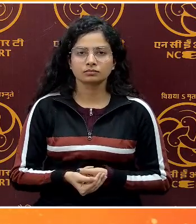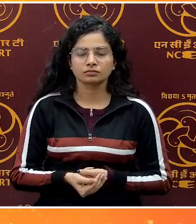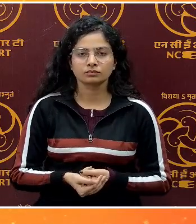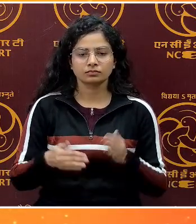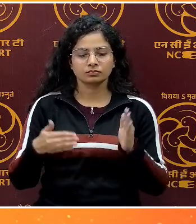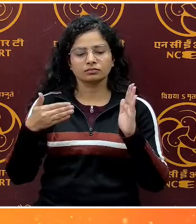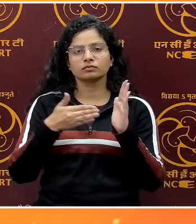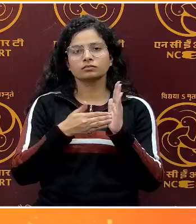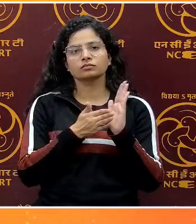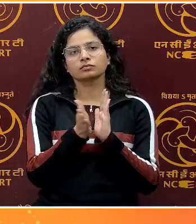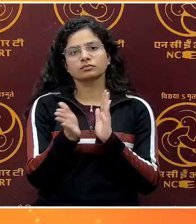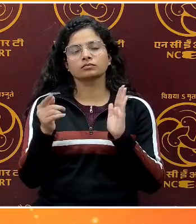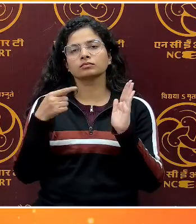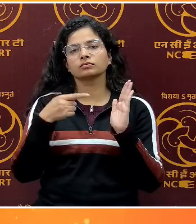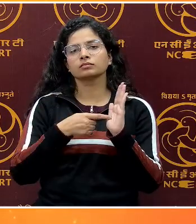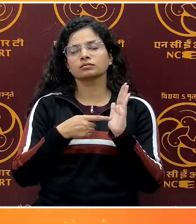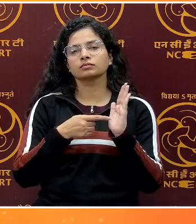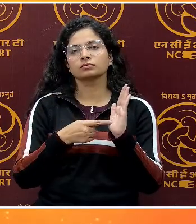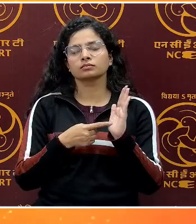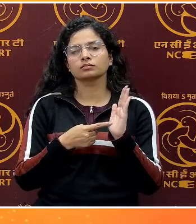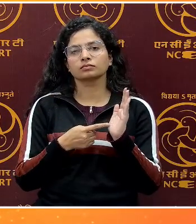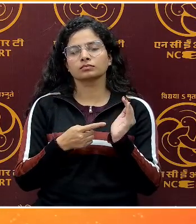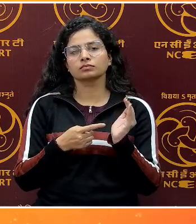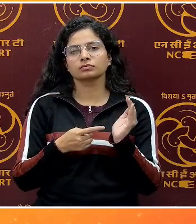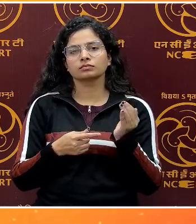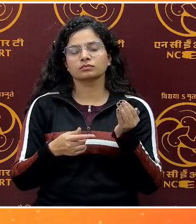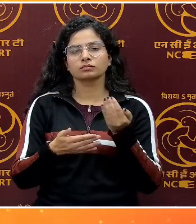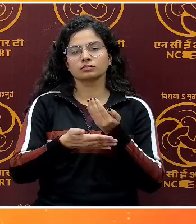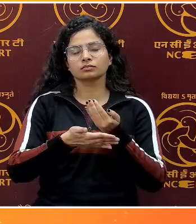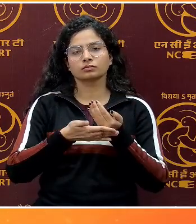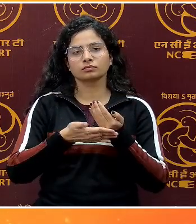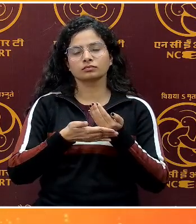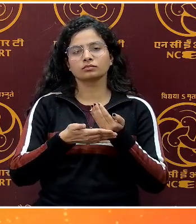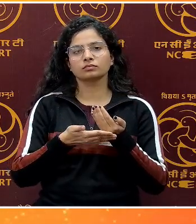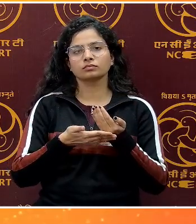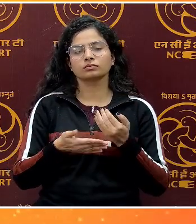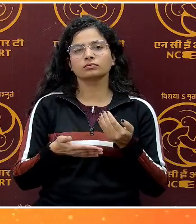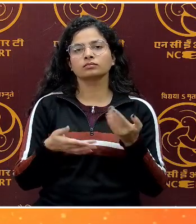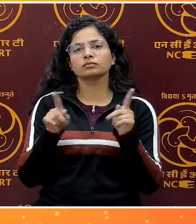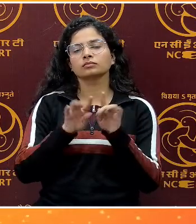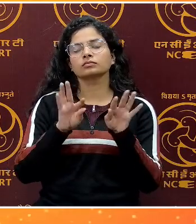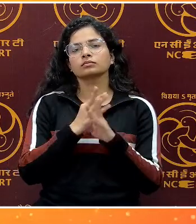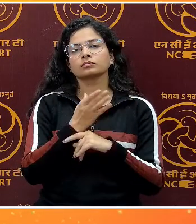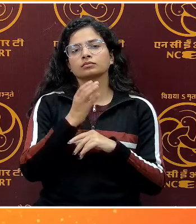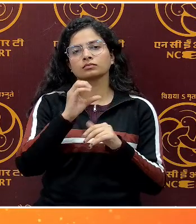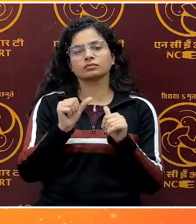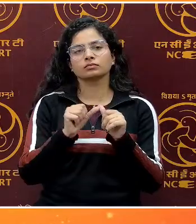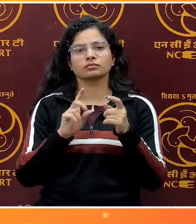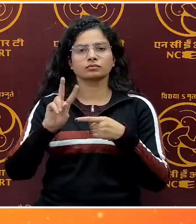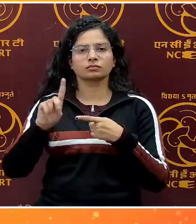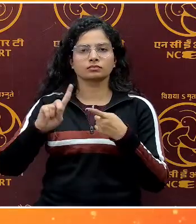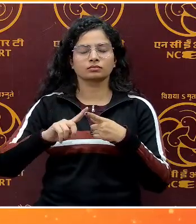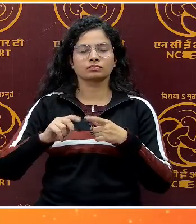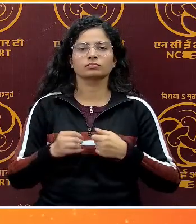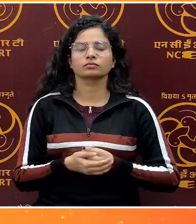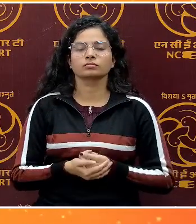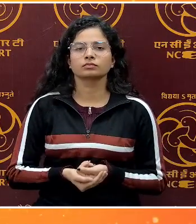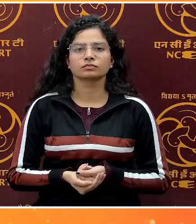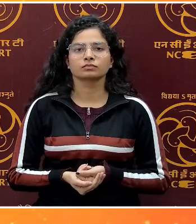reflecting surface is outside and here it is making a cave like thing. Okay. Here